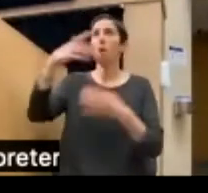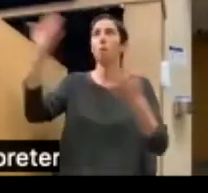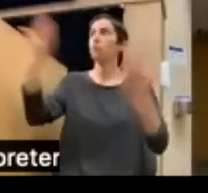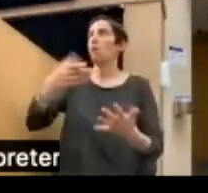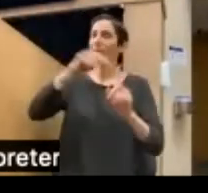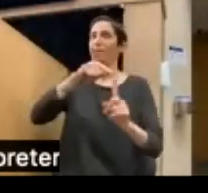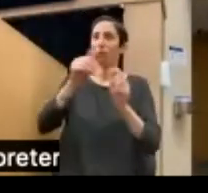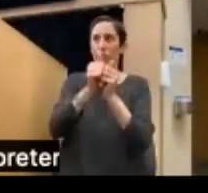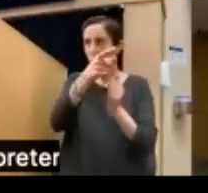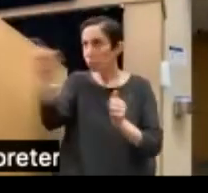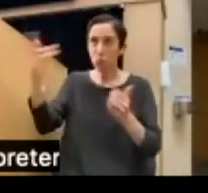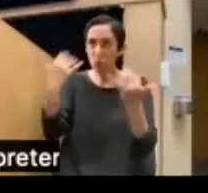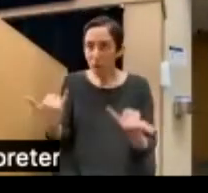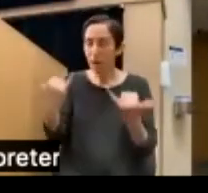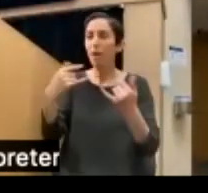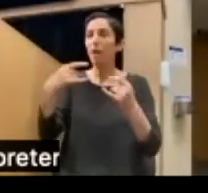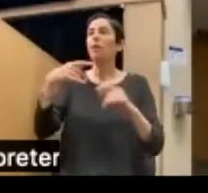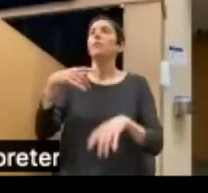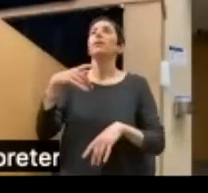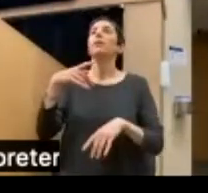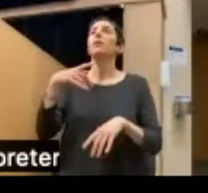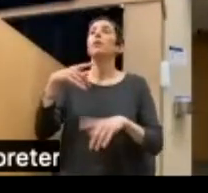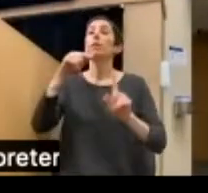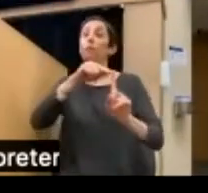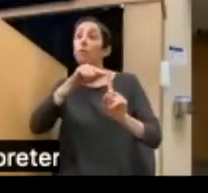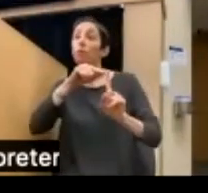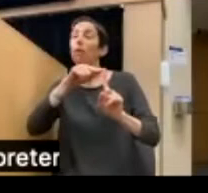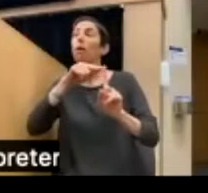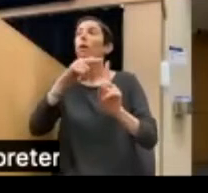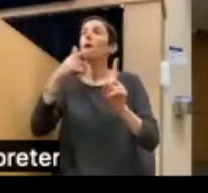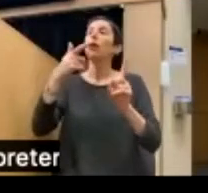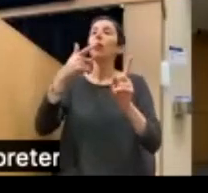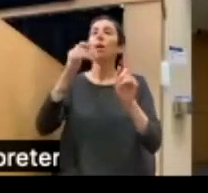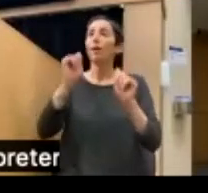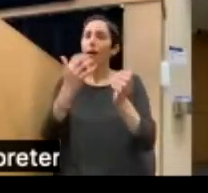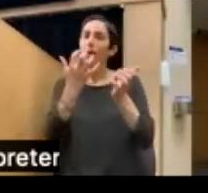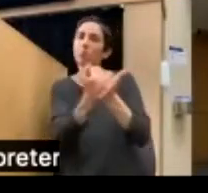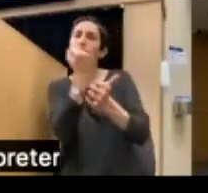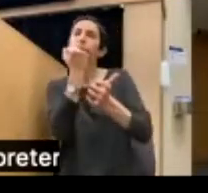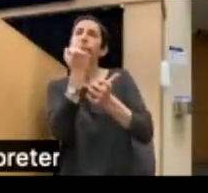just a question of how and when you want to tap into it.